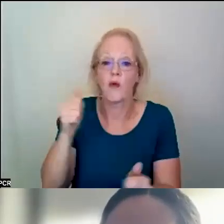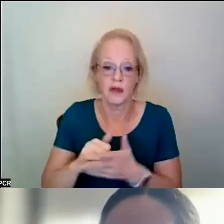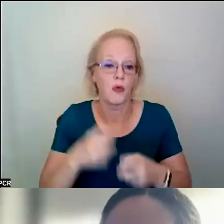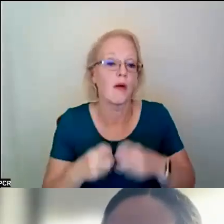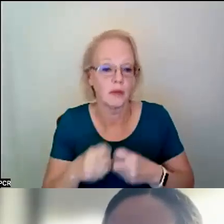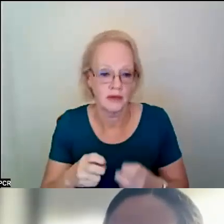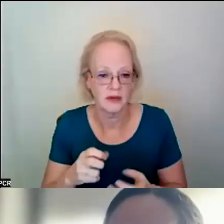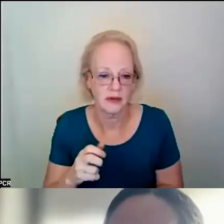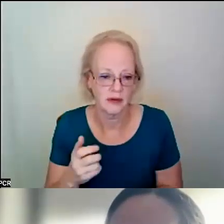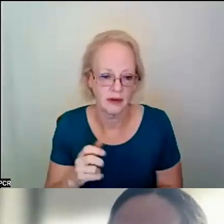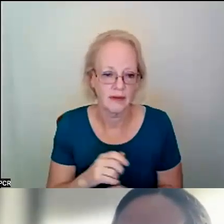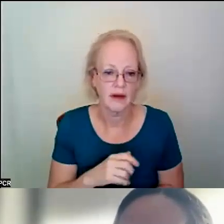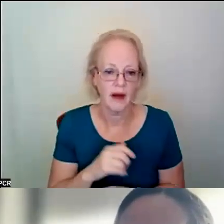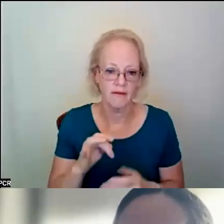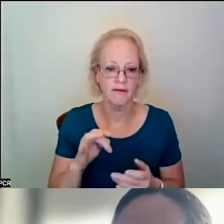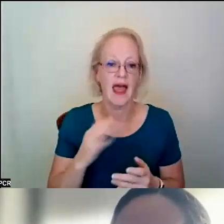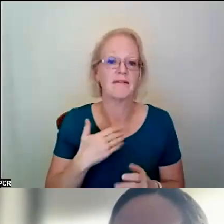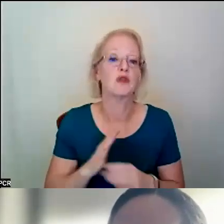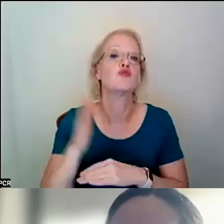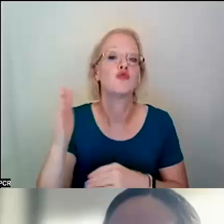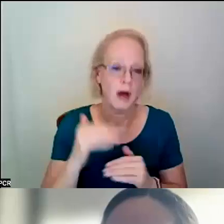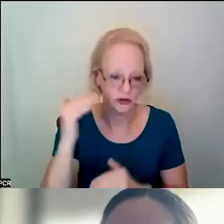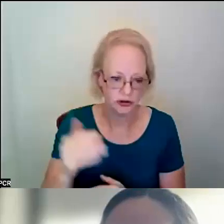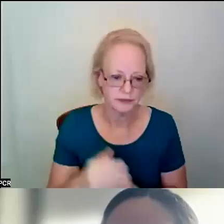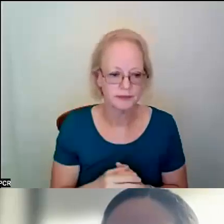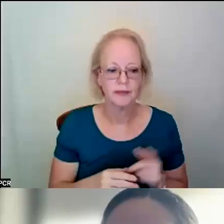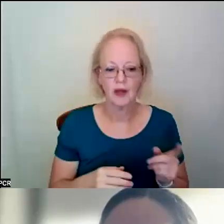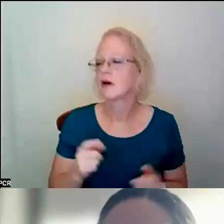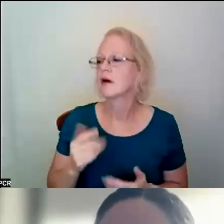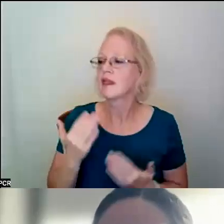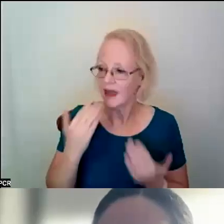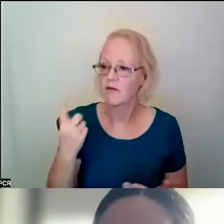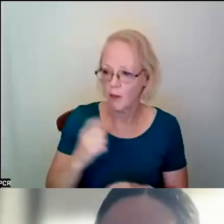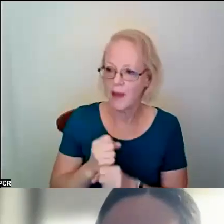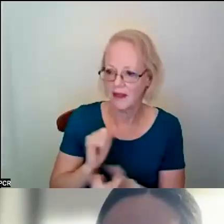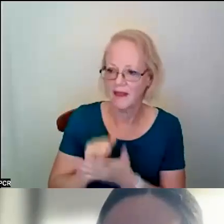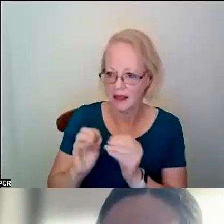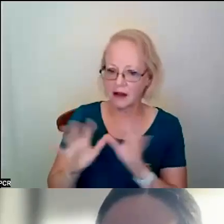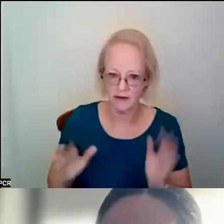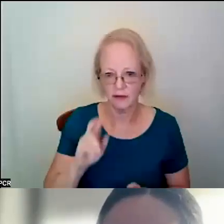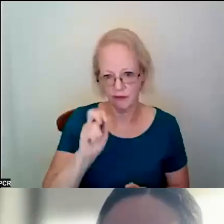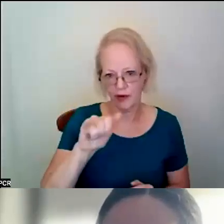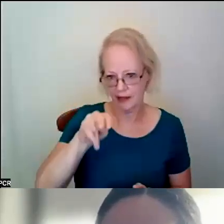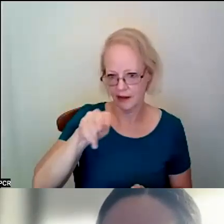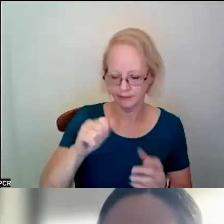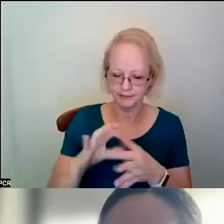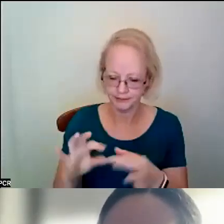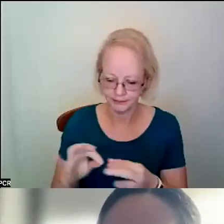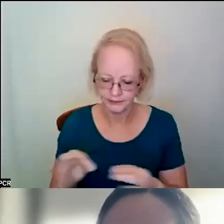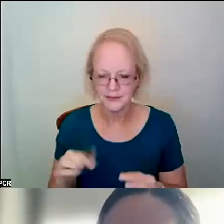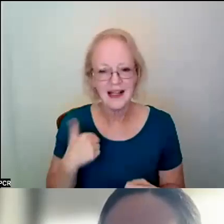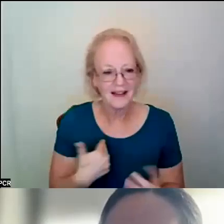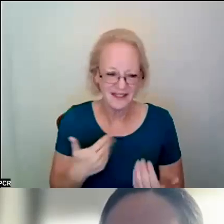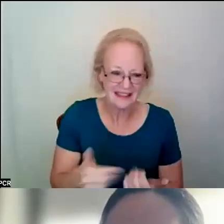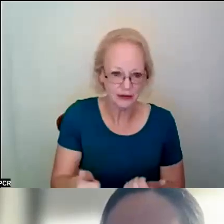about. Great. Yeah, thank you for making that clarification, Steve. I have I believe probably an easier